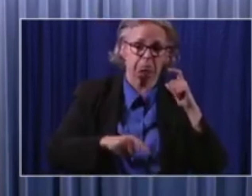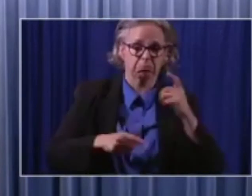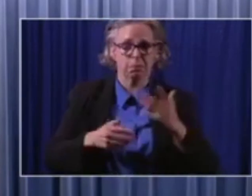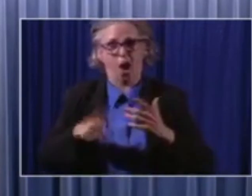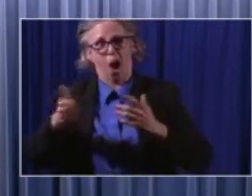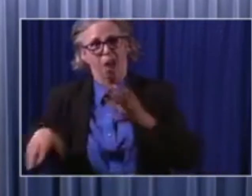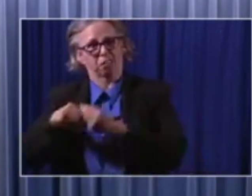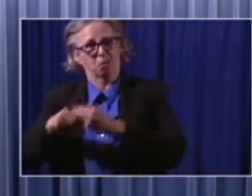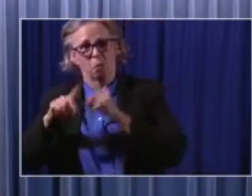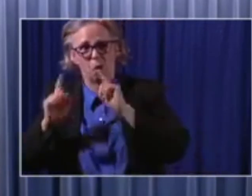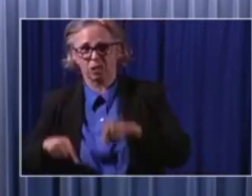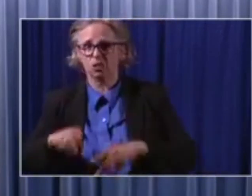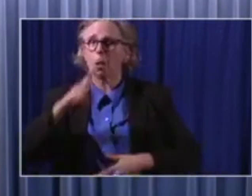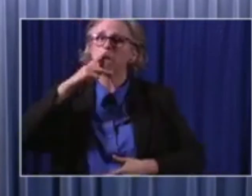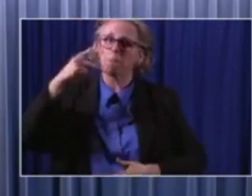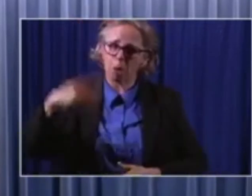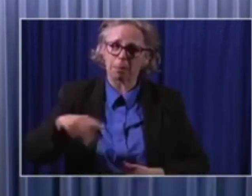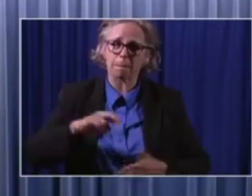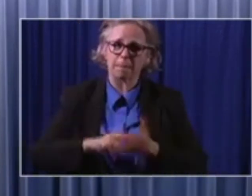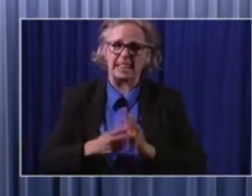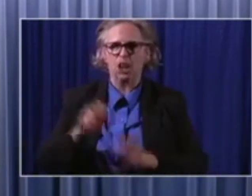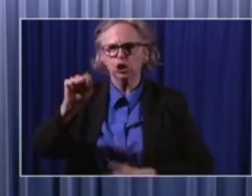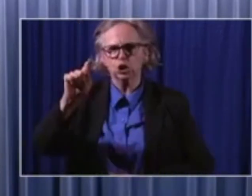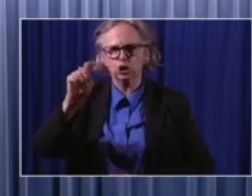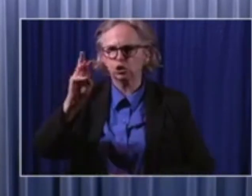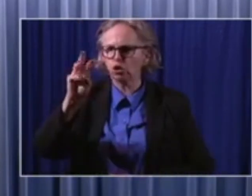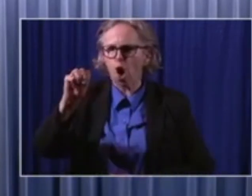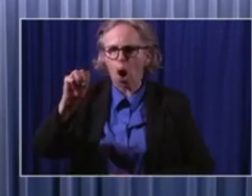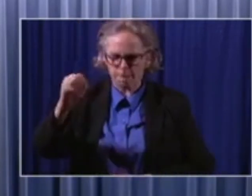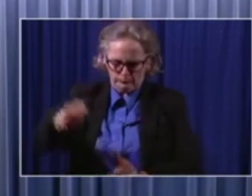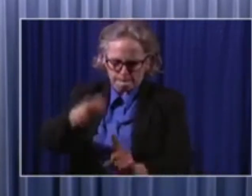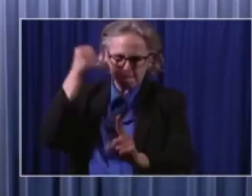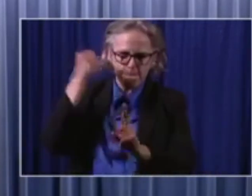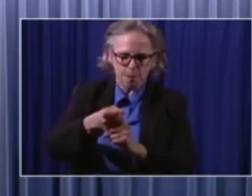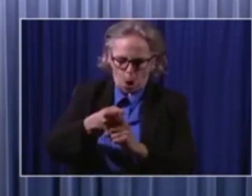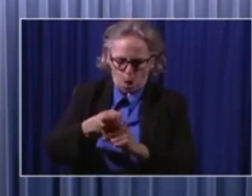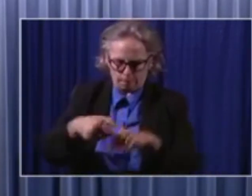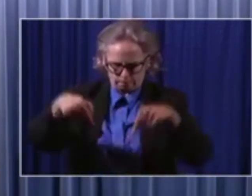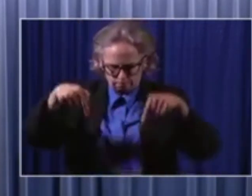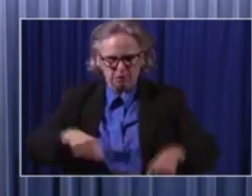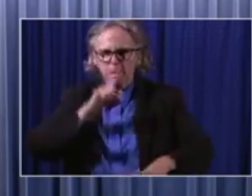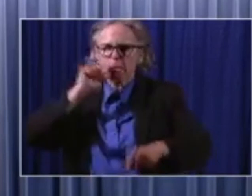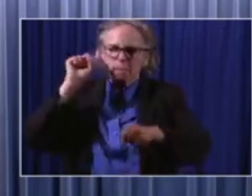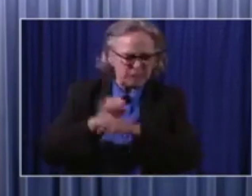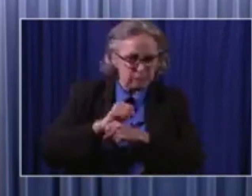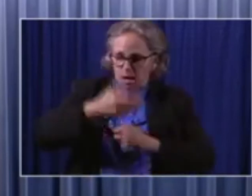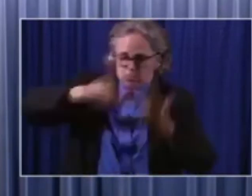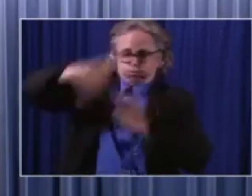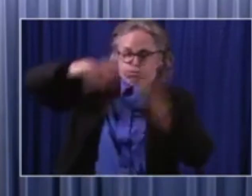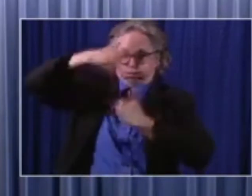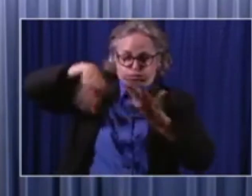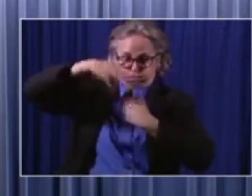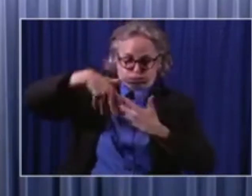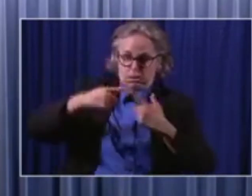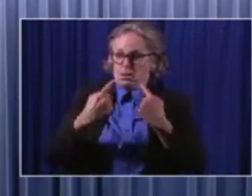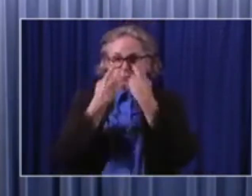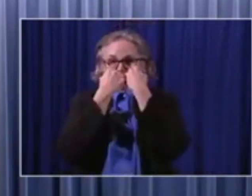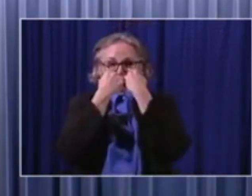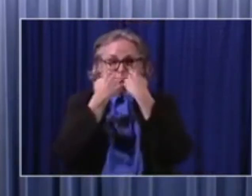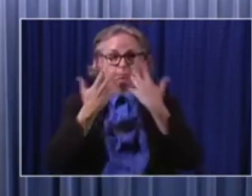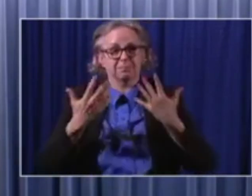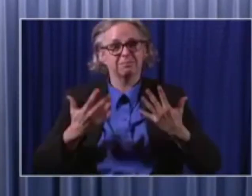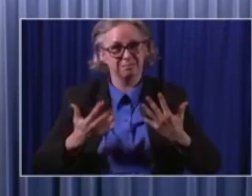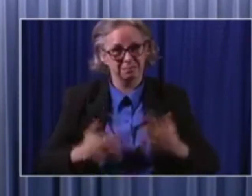that the storm is there and the winds are blowing really hard. And if something isn't done about it, it will just continue to worsen, somewhat like what we're